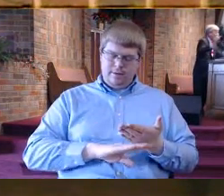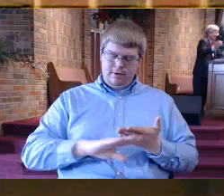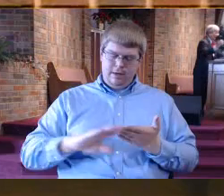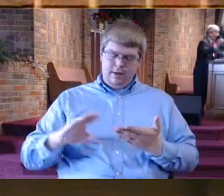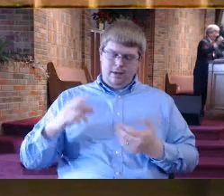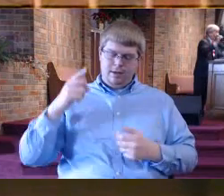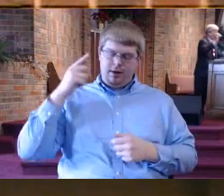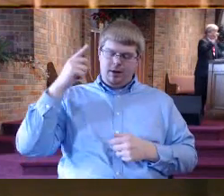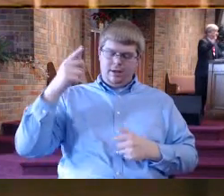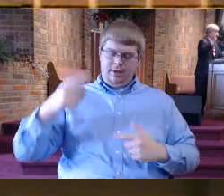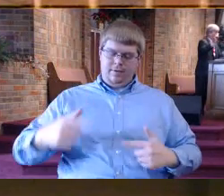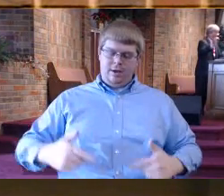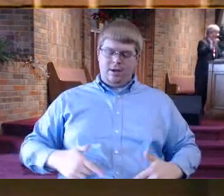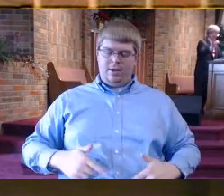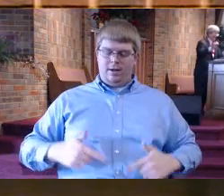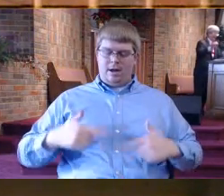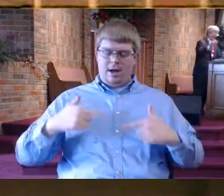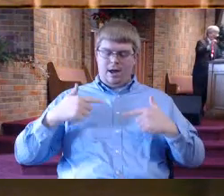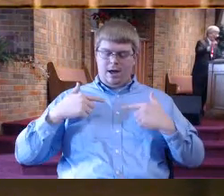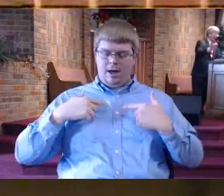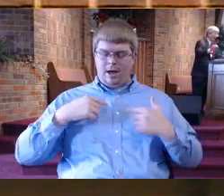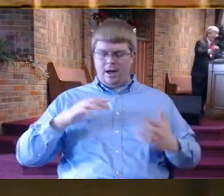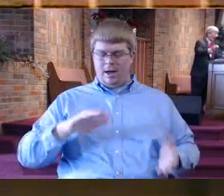forgive. He lived and